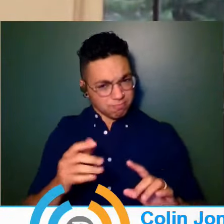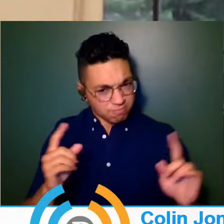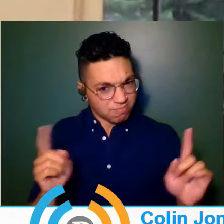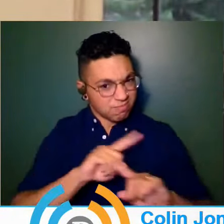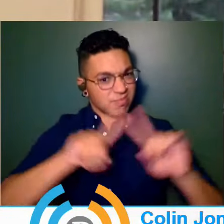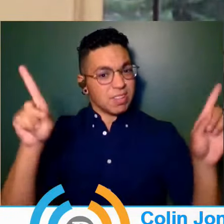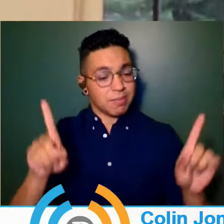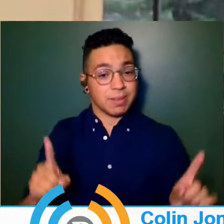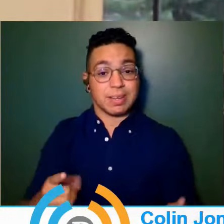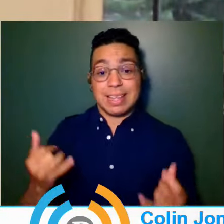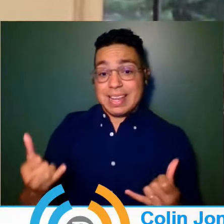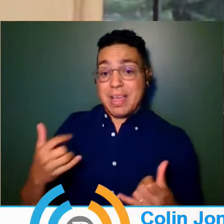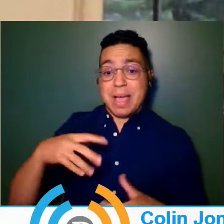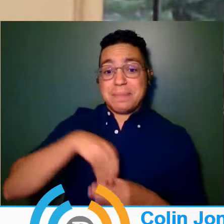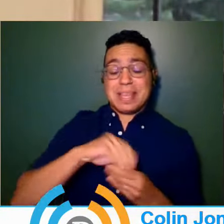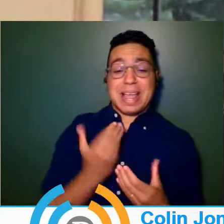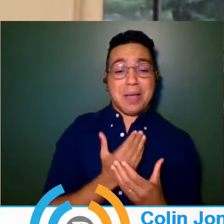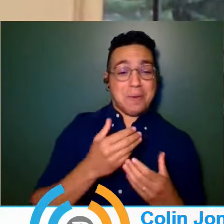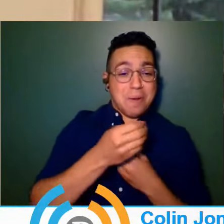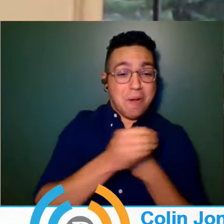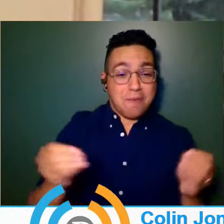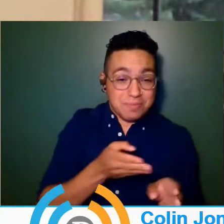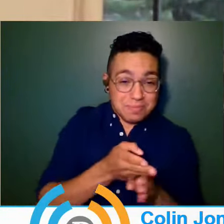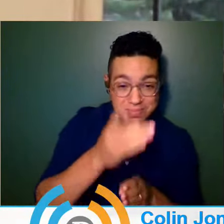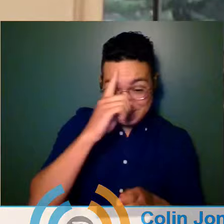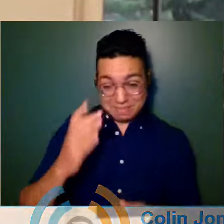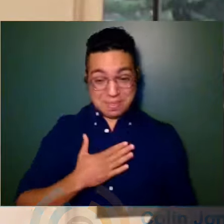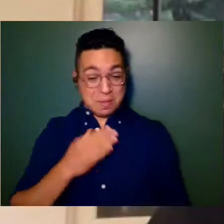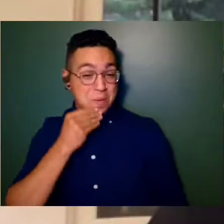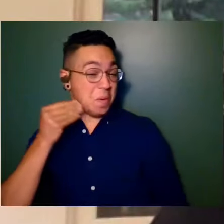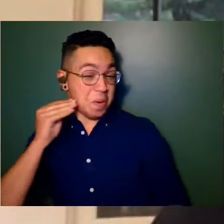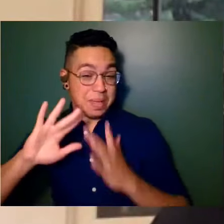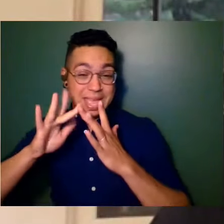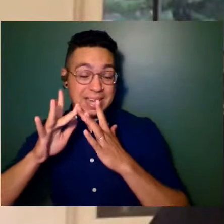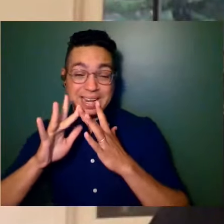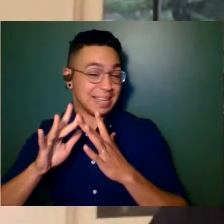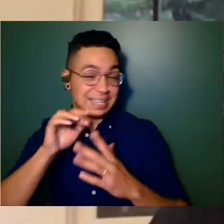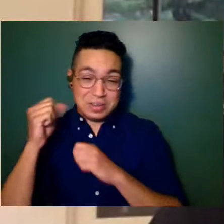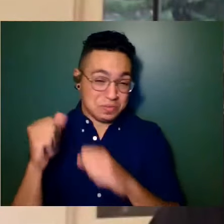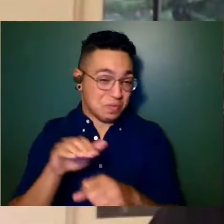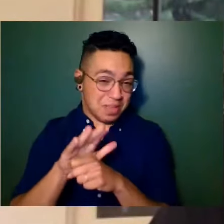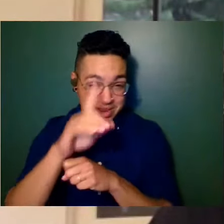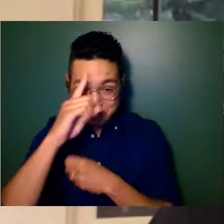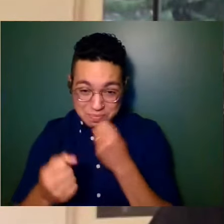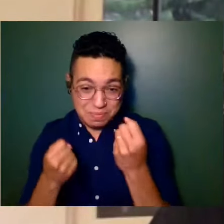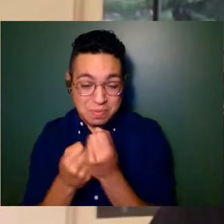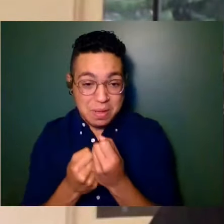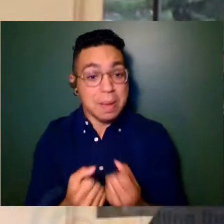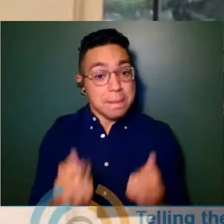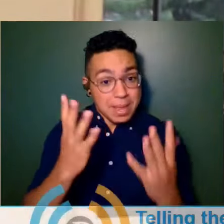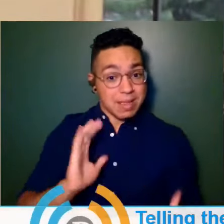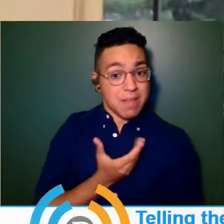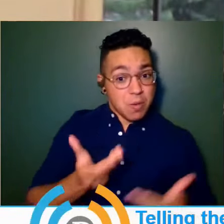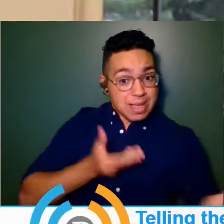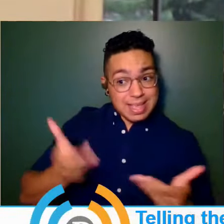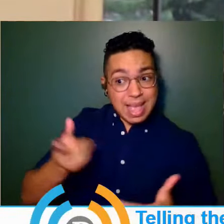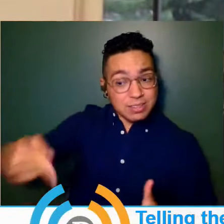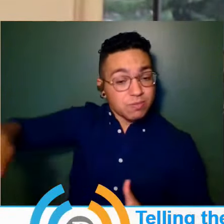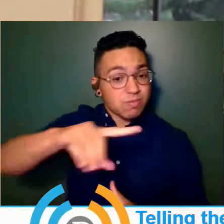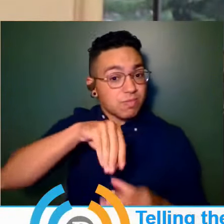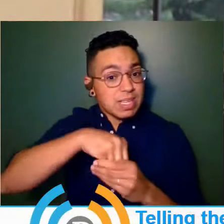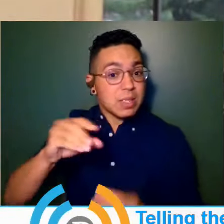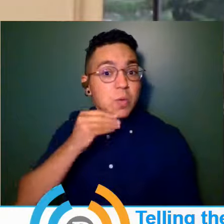the internet bandwidth at home to do something like this. Many of our guests are streaming from their homes and juggling all of the distractions that come with